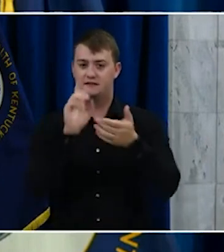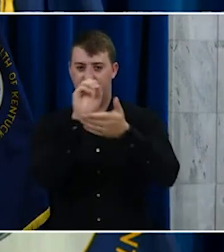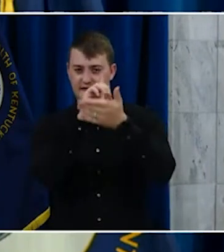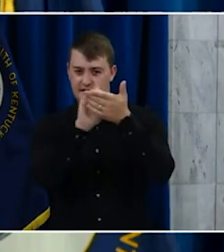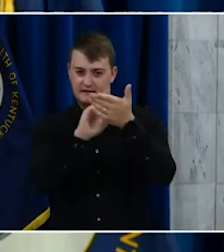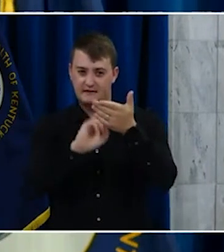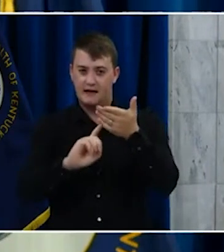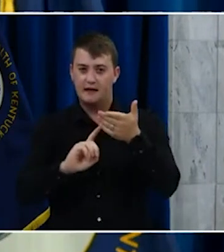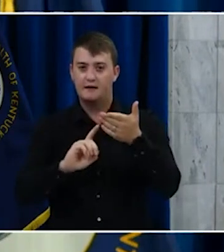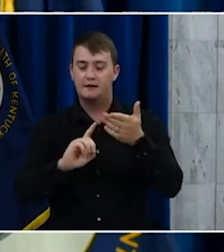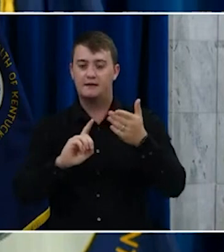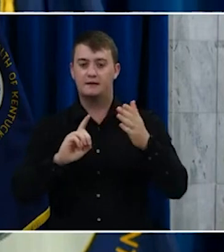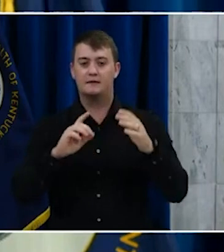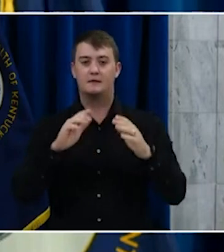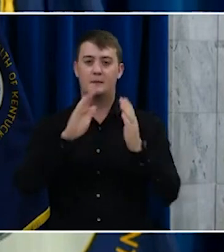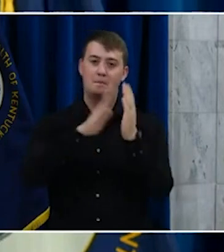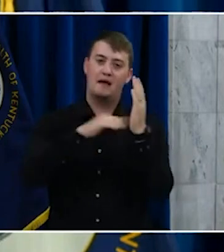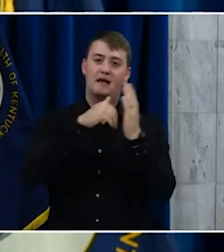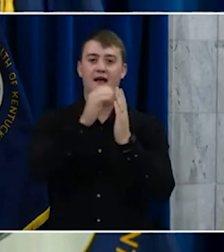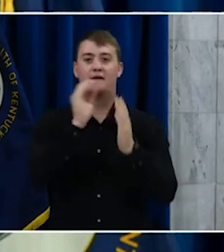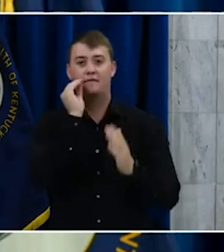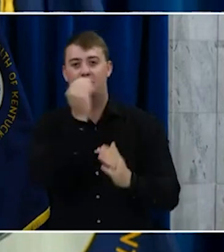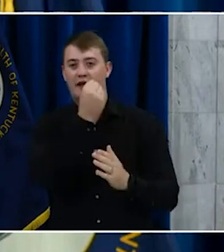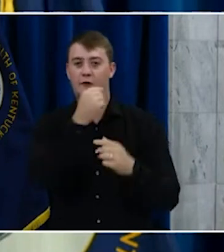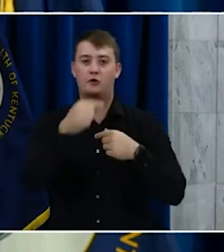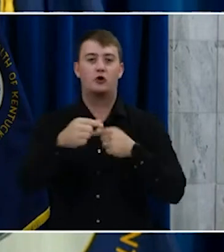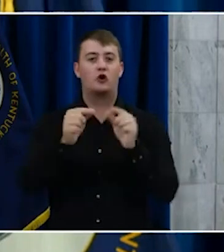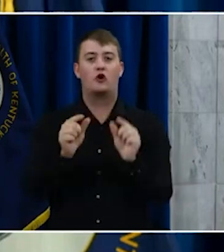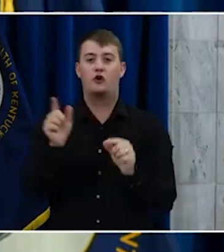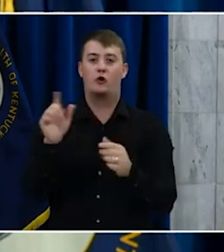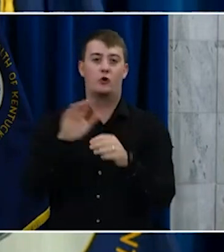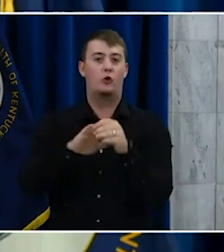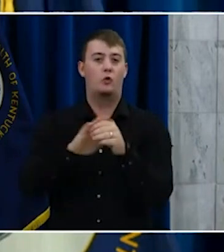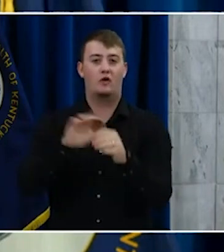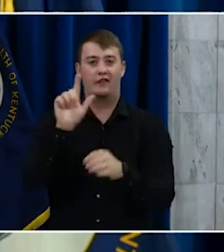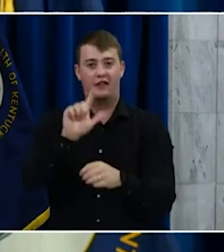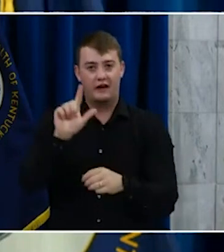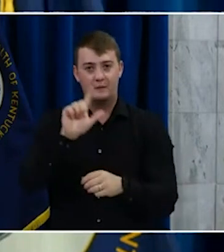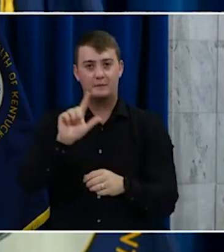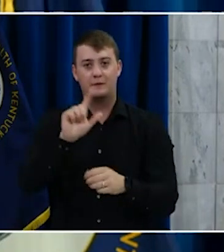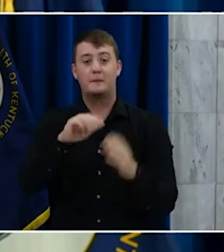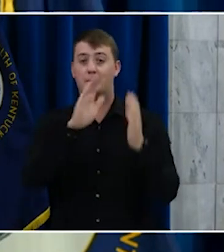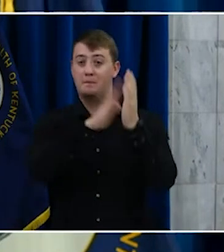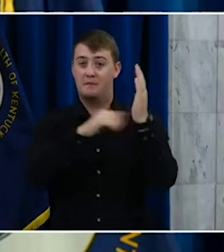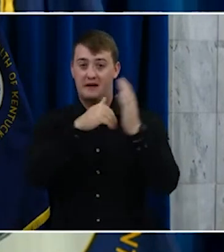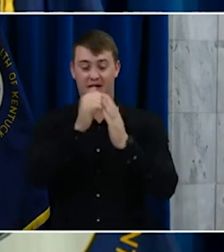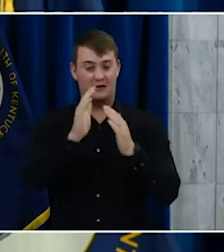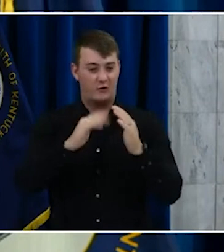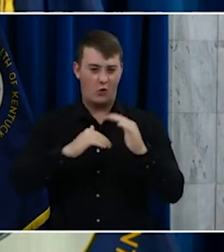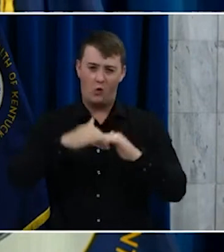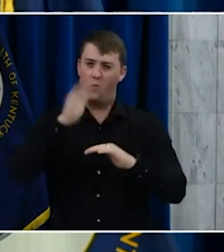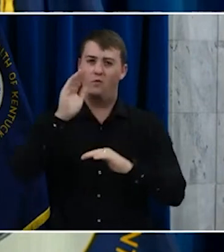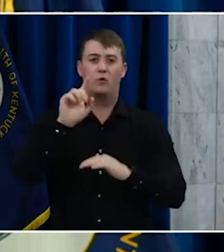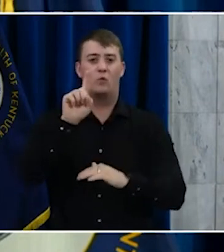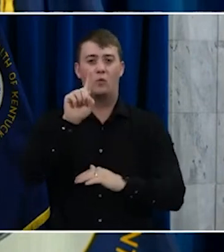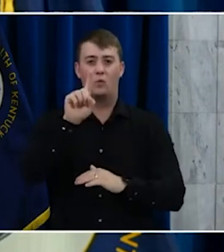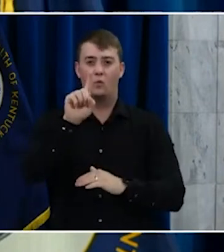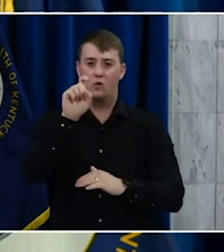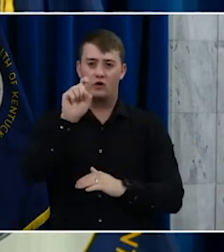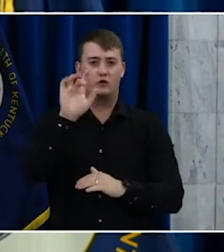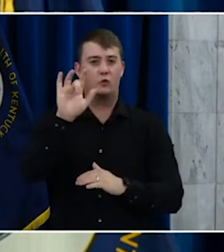designed and painted flower gardens in the local library and painted over 120